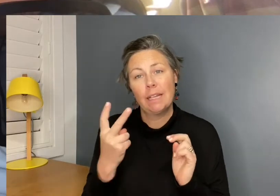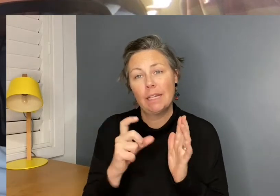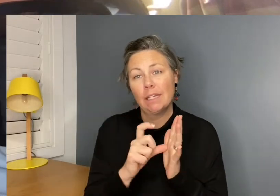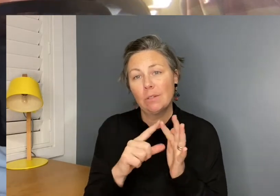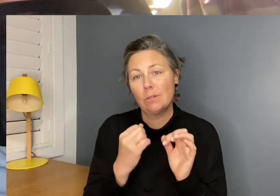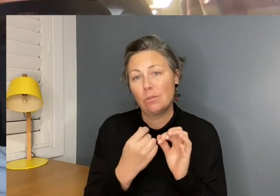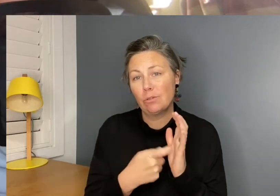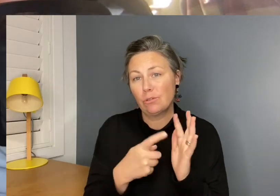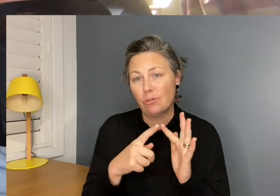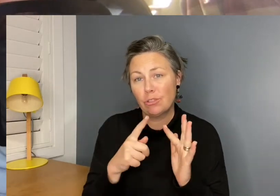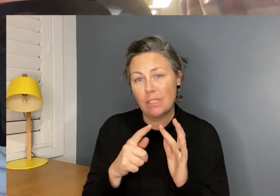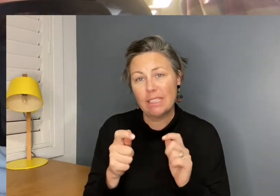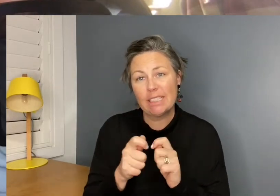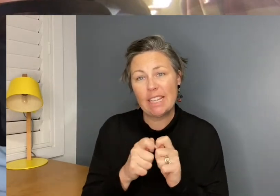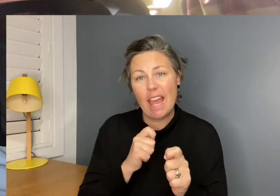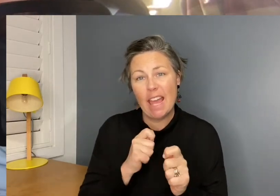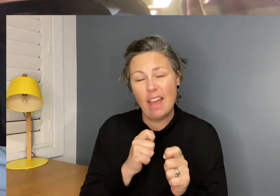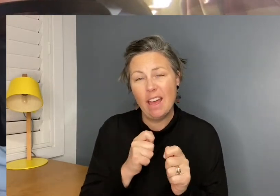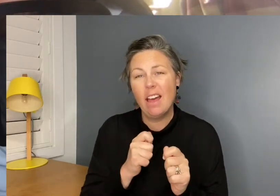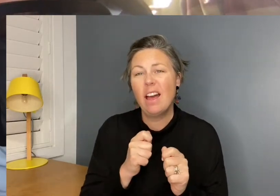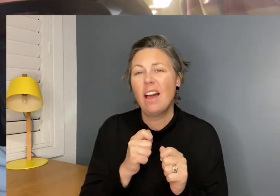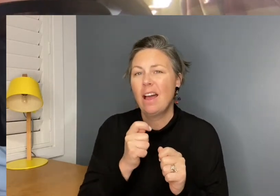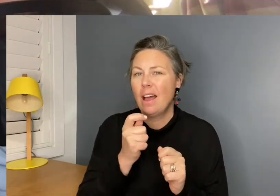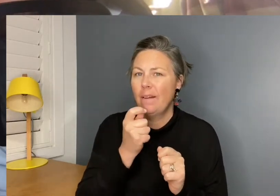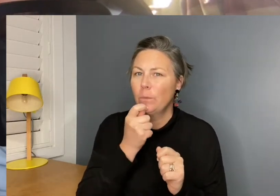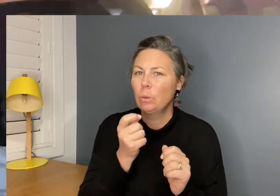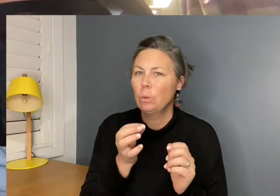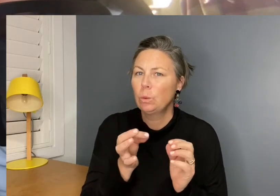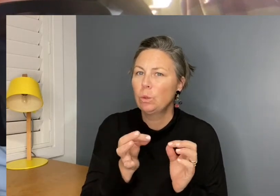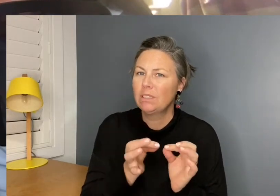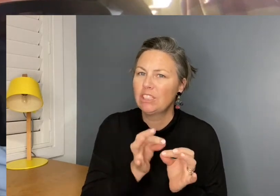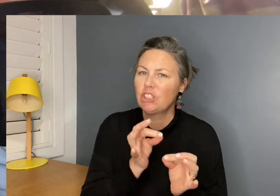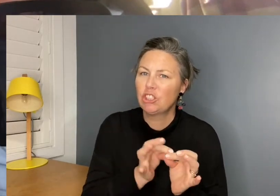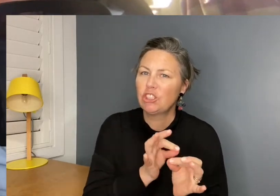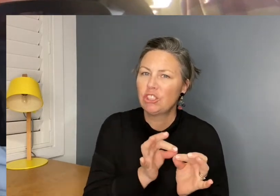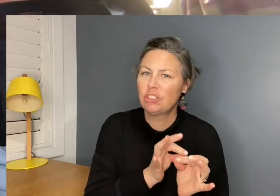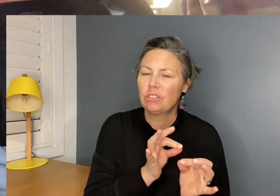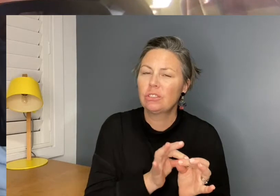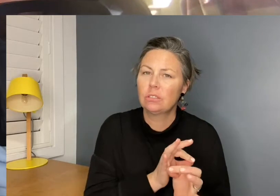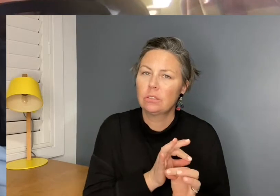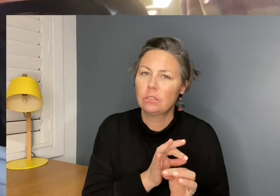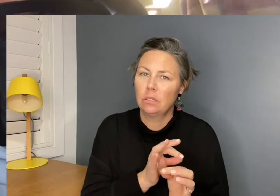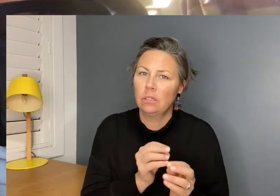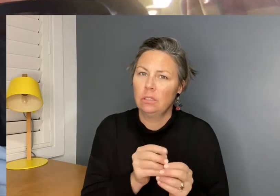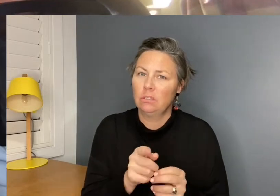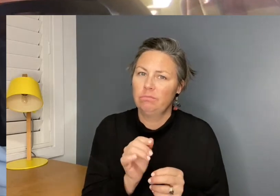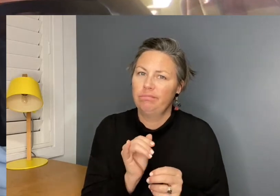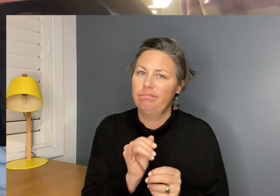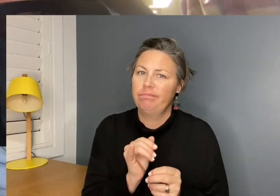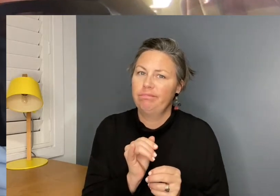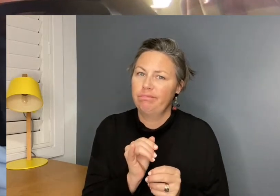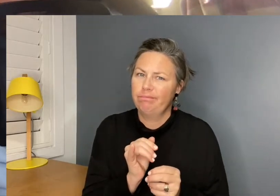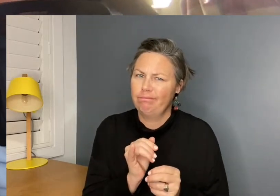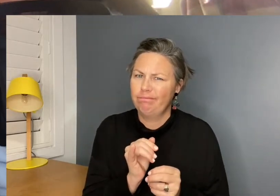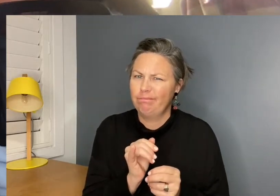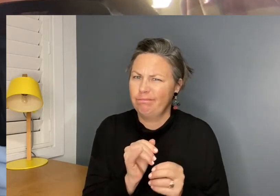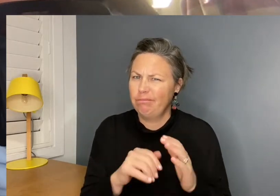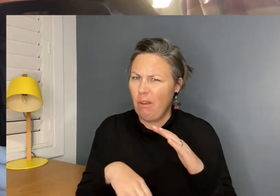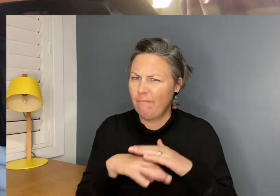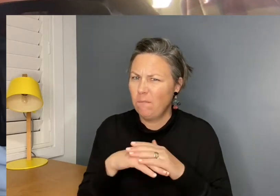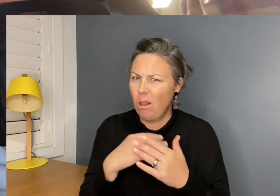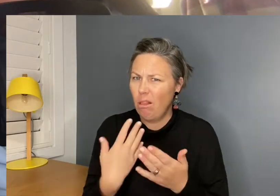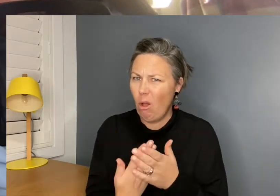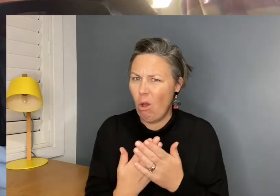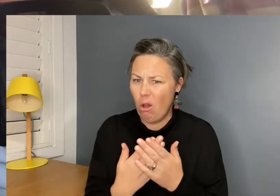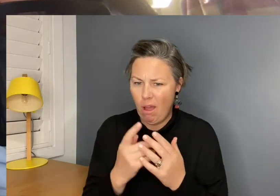I had a bit of a tear, 2nd-degree tear, I think they say. So I had to get a few stitches, which, that